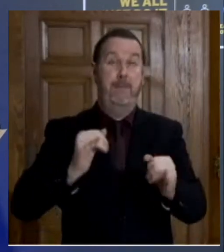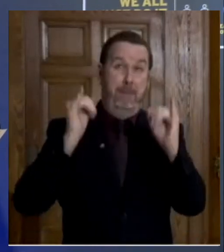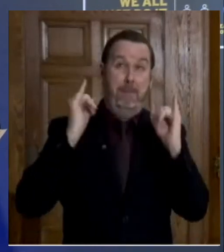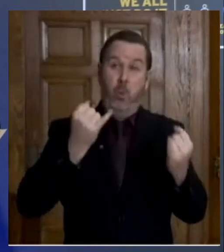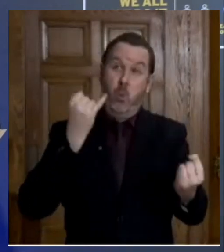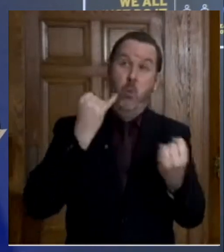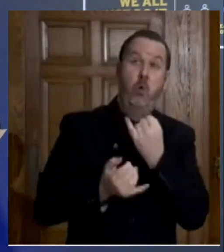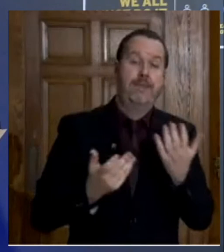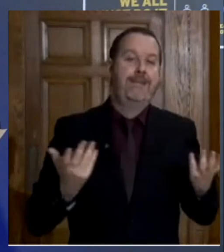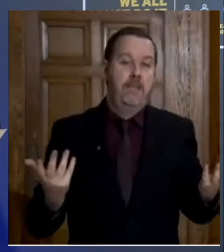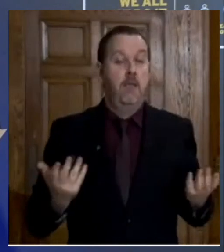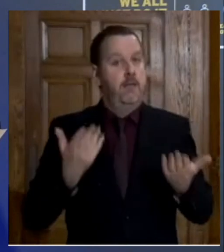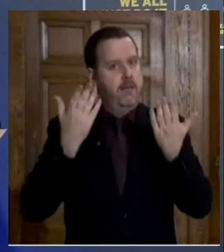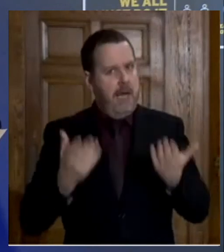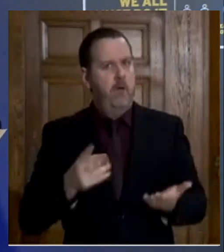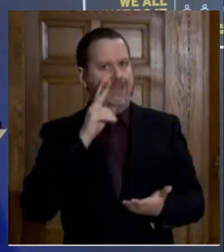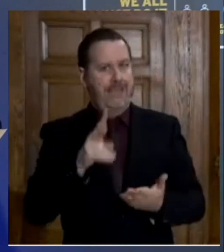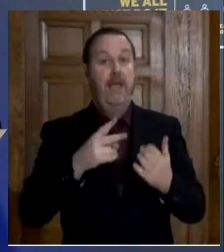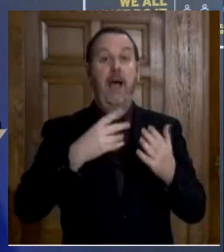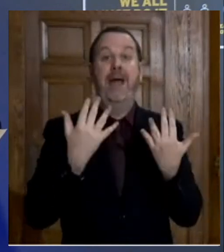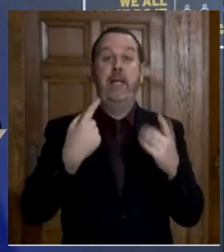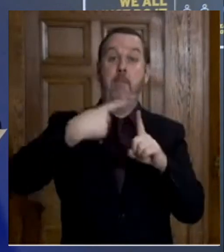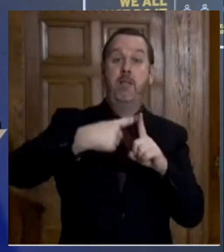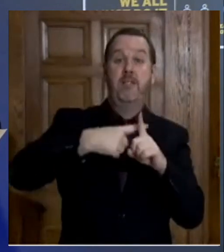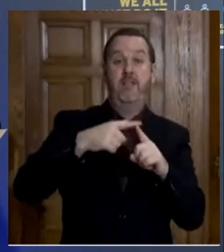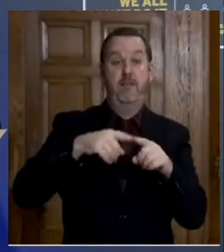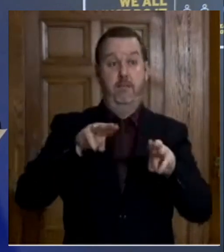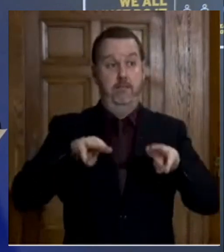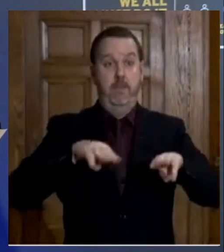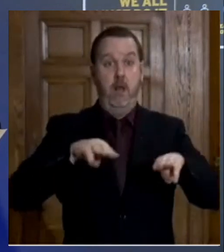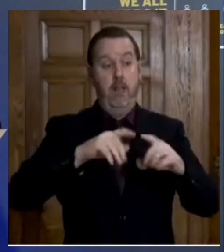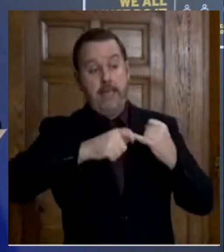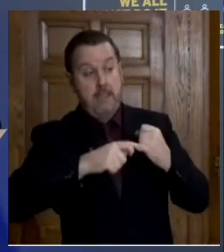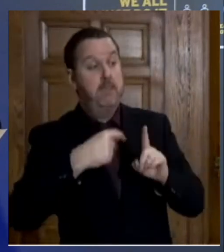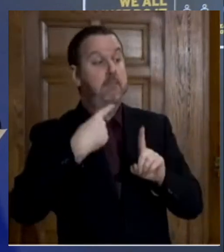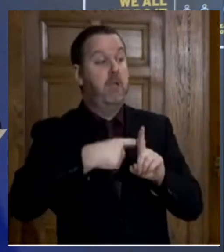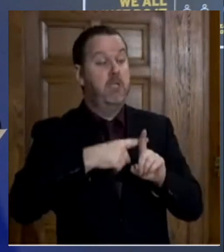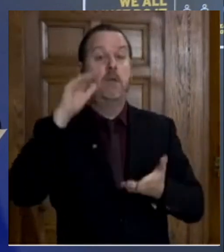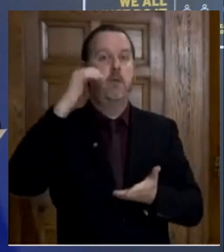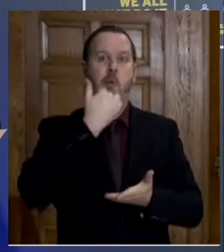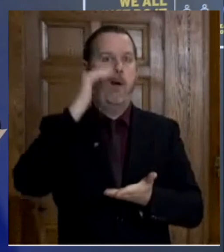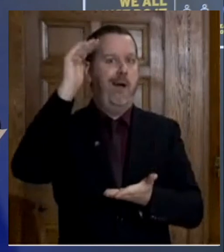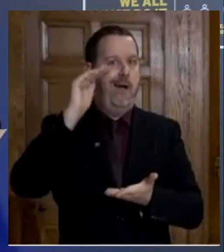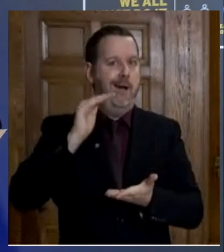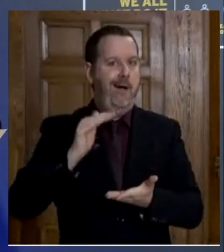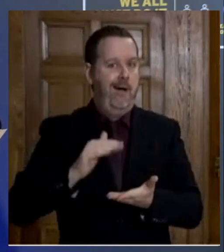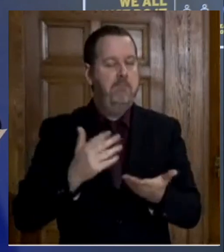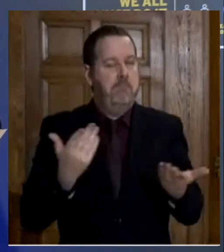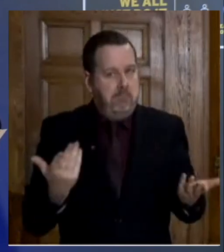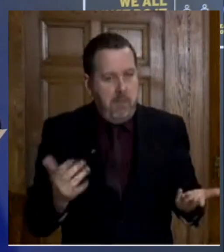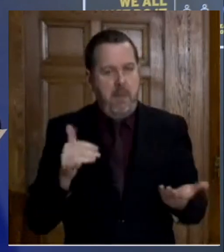a decrease in positive cases. That has a knock-on effect as to regards as to the actual hospital admissions.